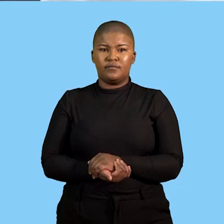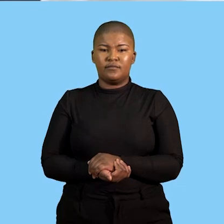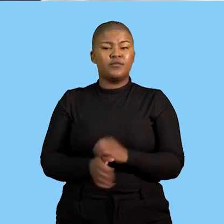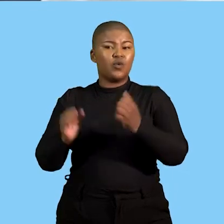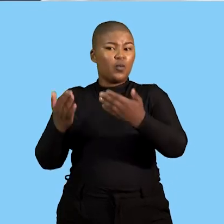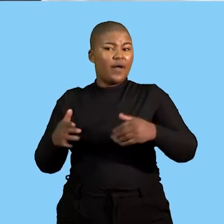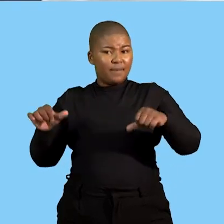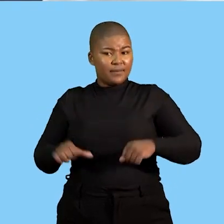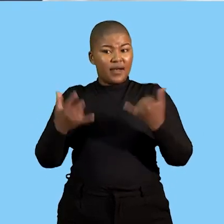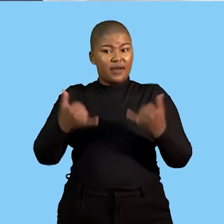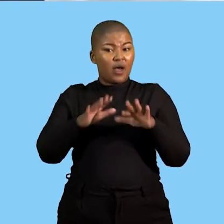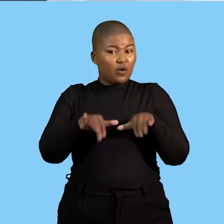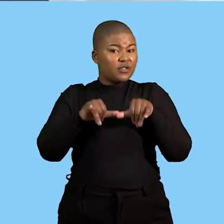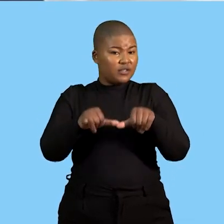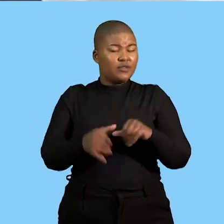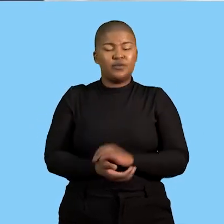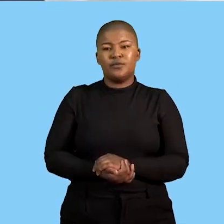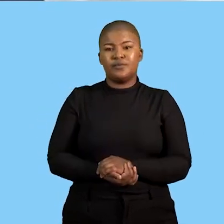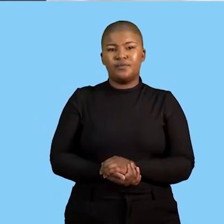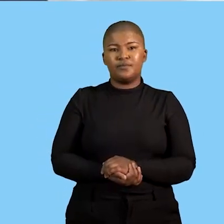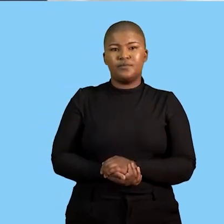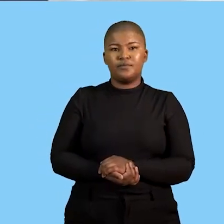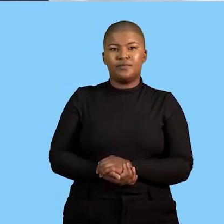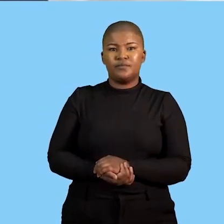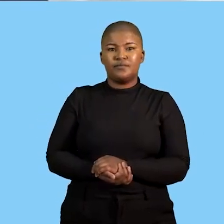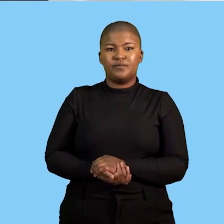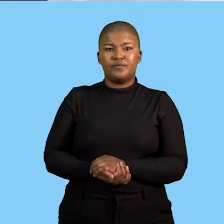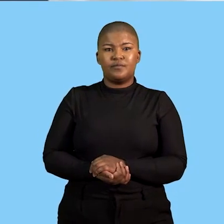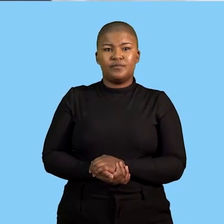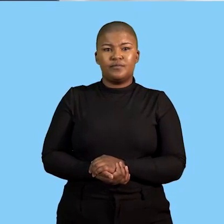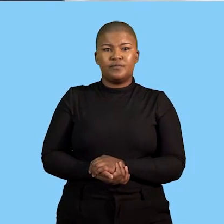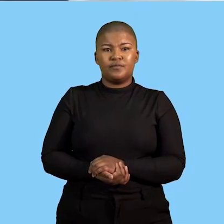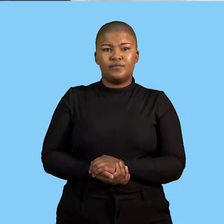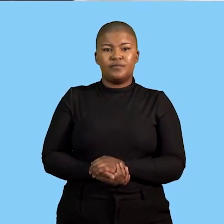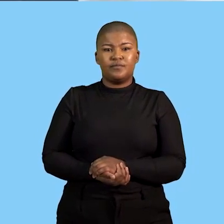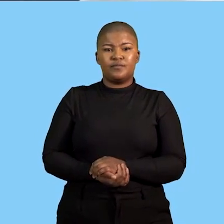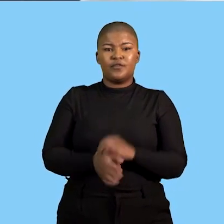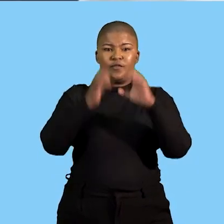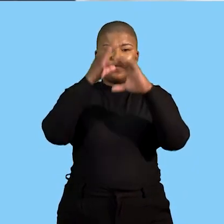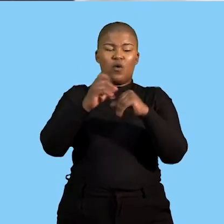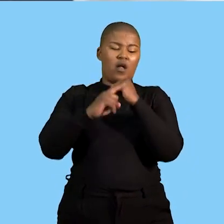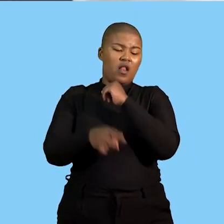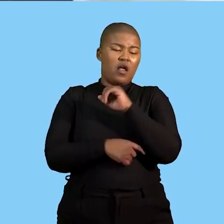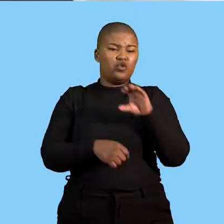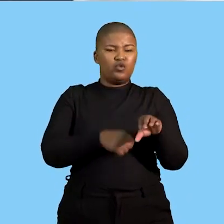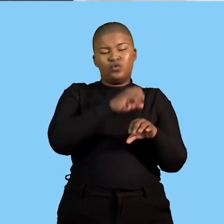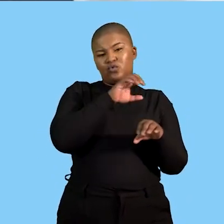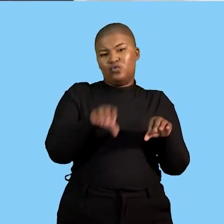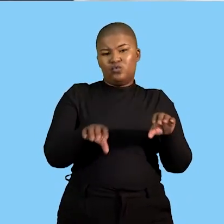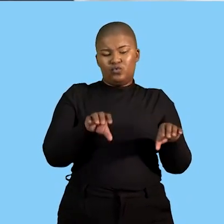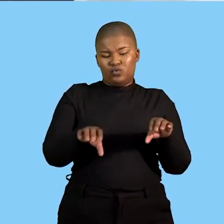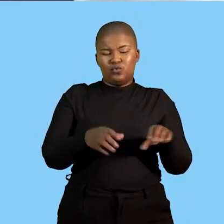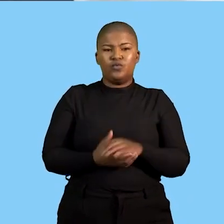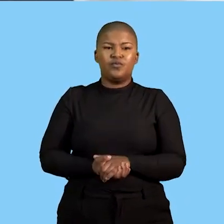Welcome back. Let us continue with our two last focus areas. Now, the first one is